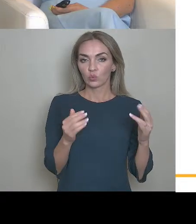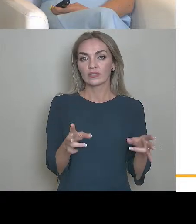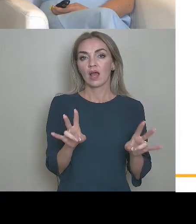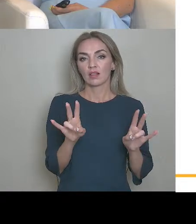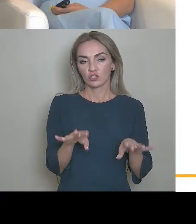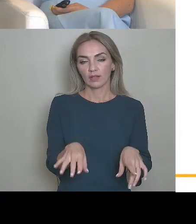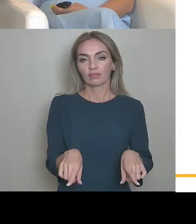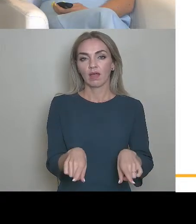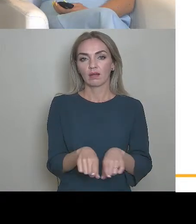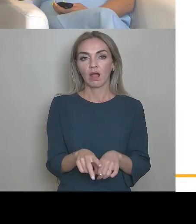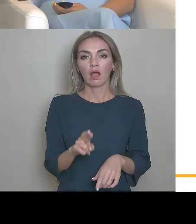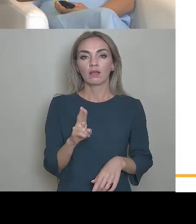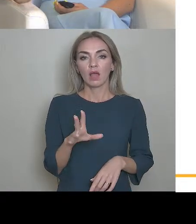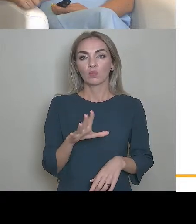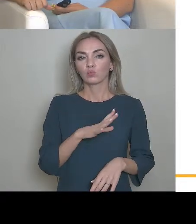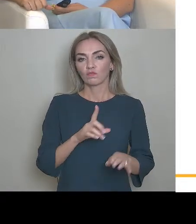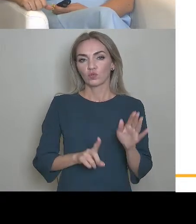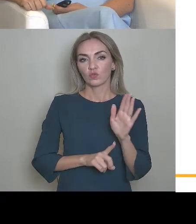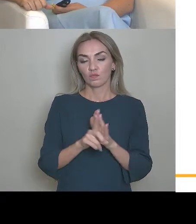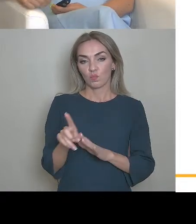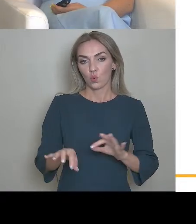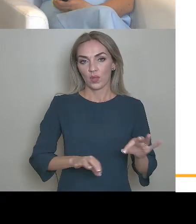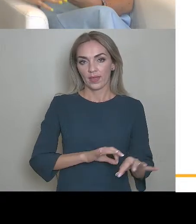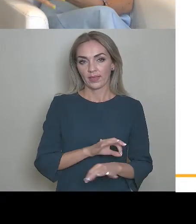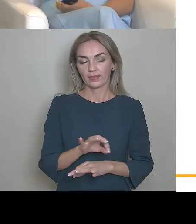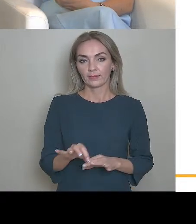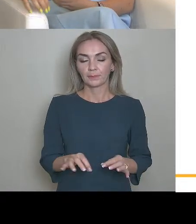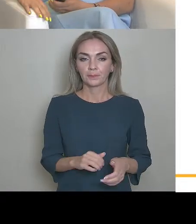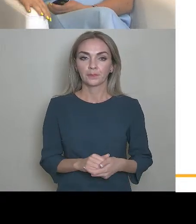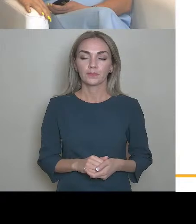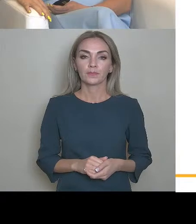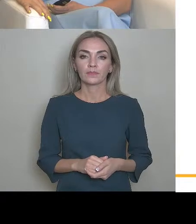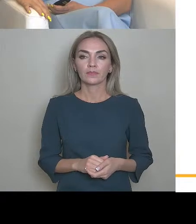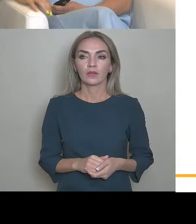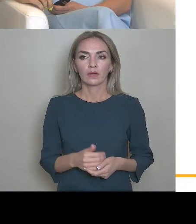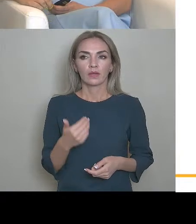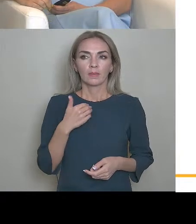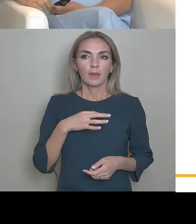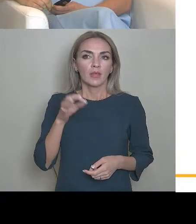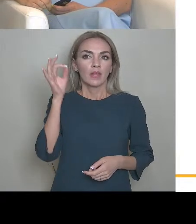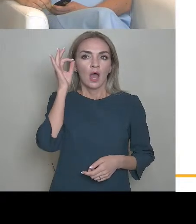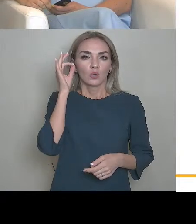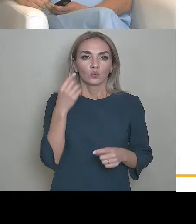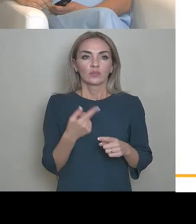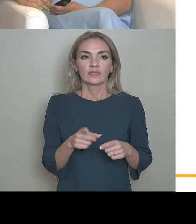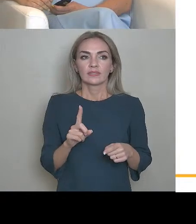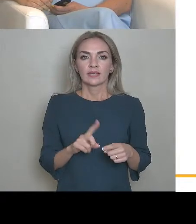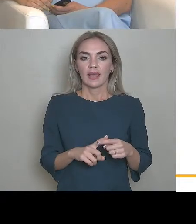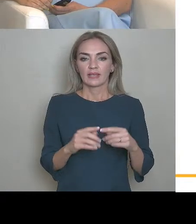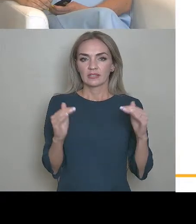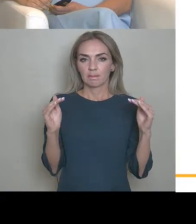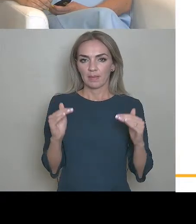when it comes to the other settlements, it was left untouched.